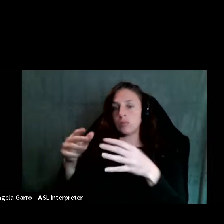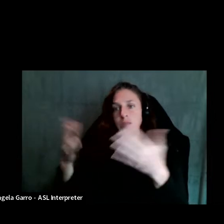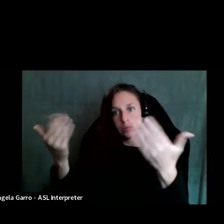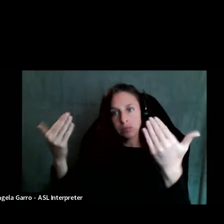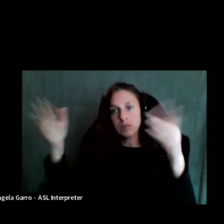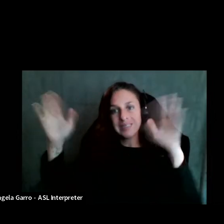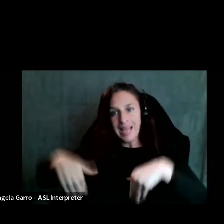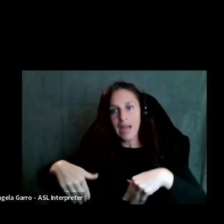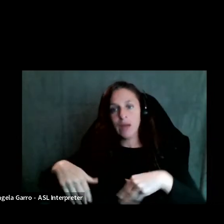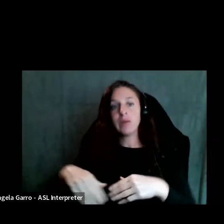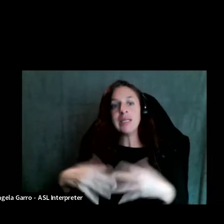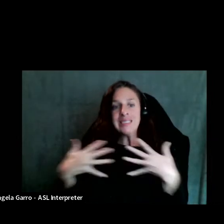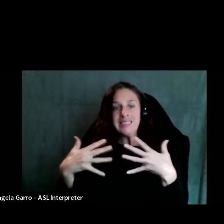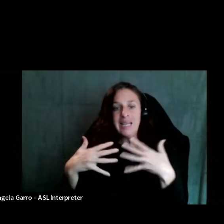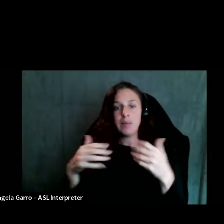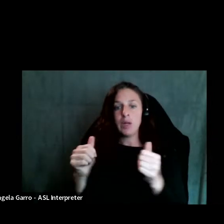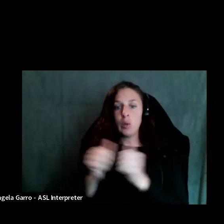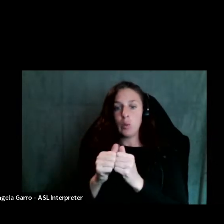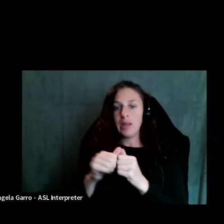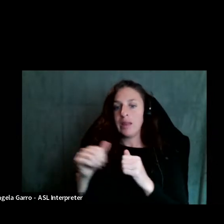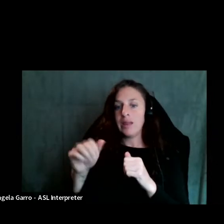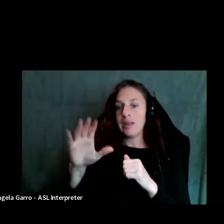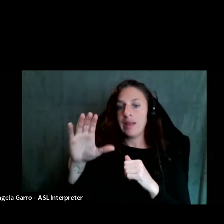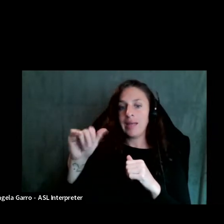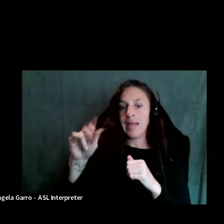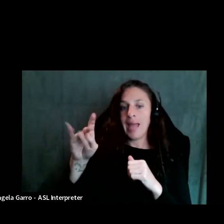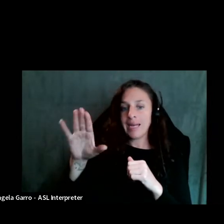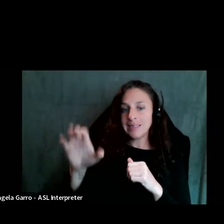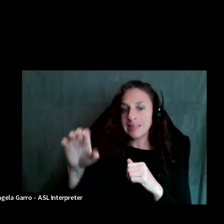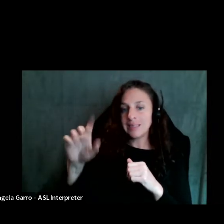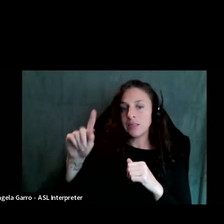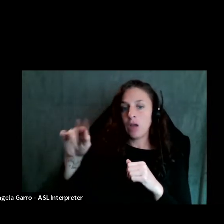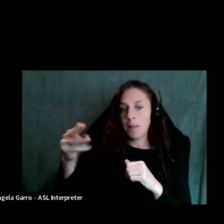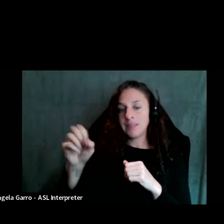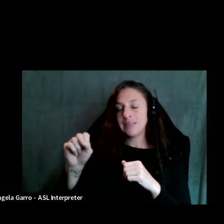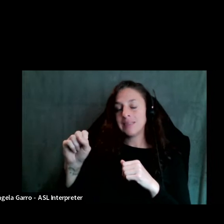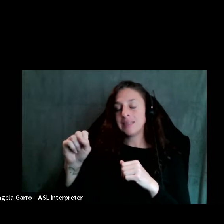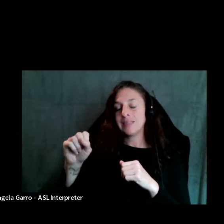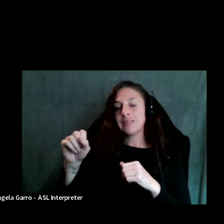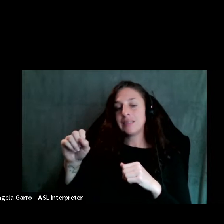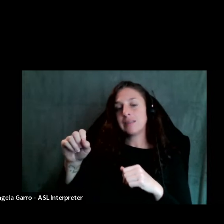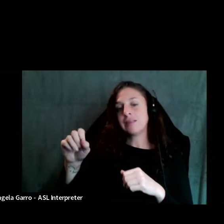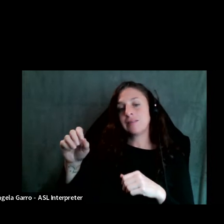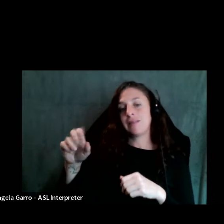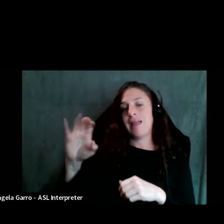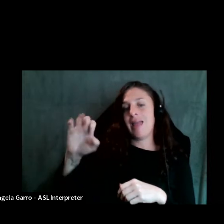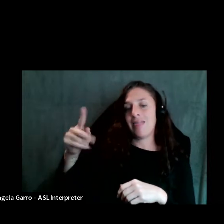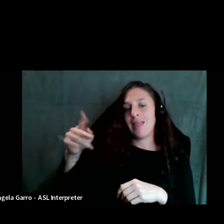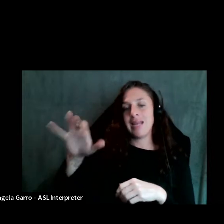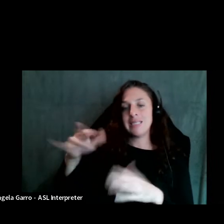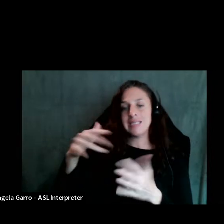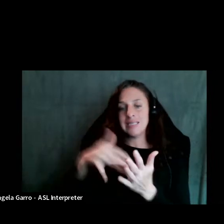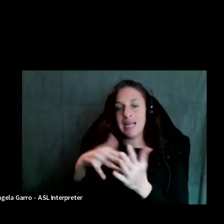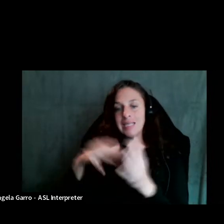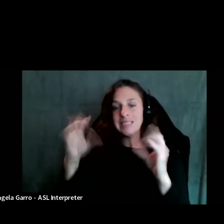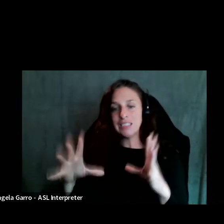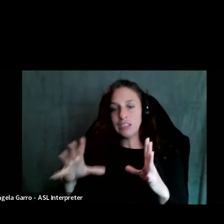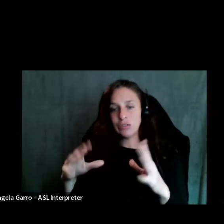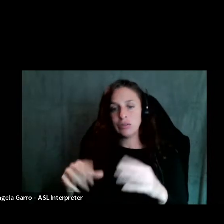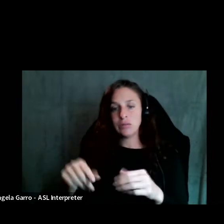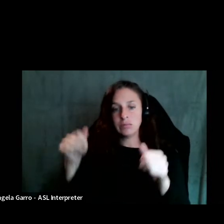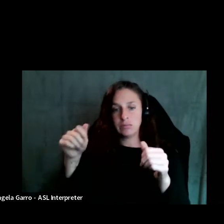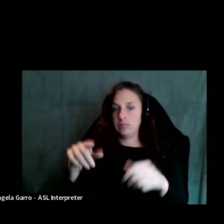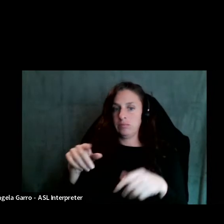it was intimidating with Candace Thomas, a Mills High School ethnic studies teacher, exclaimed Free Palestine in this very